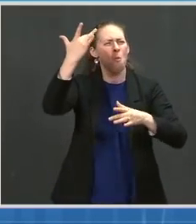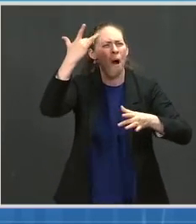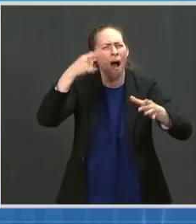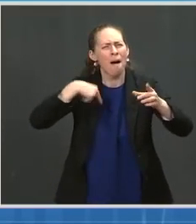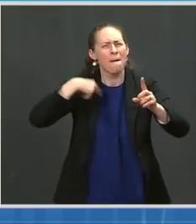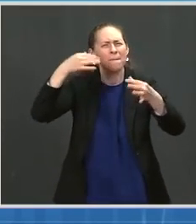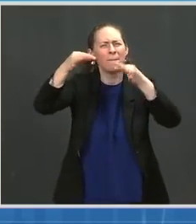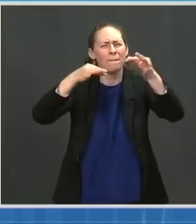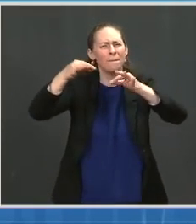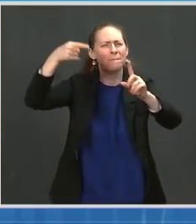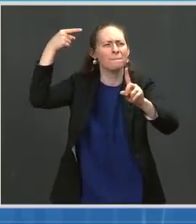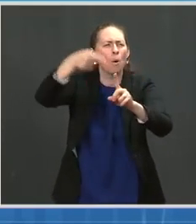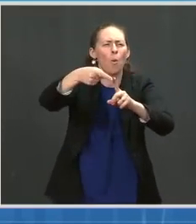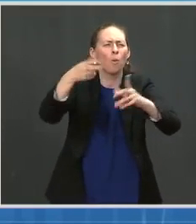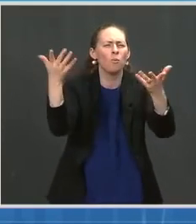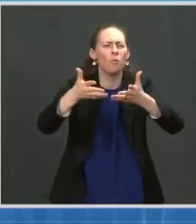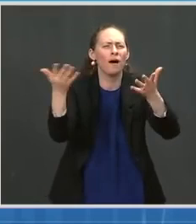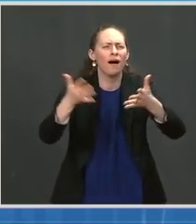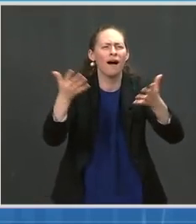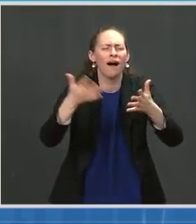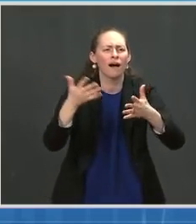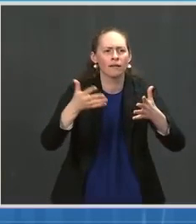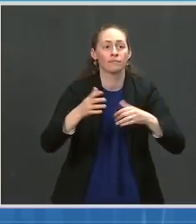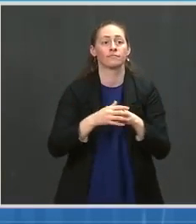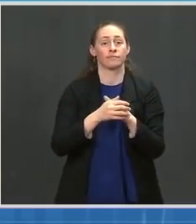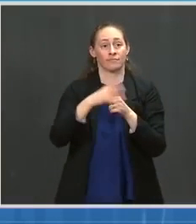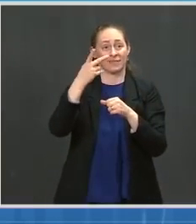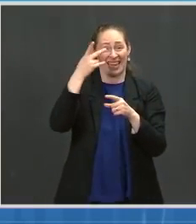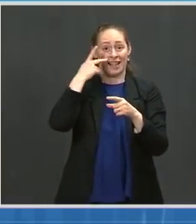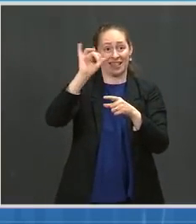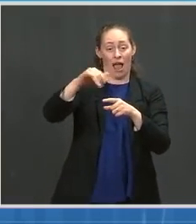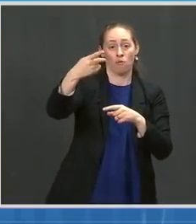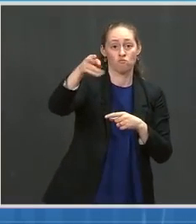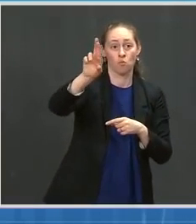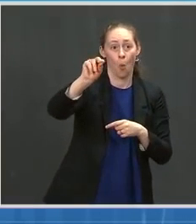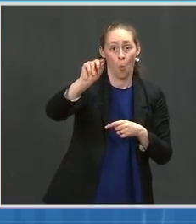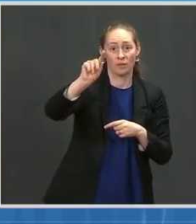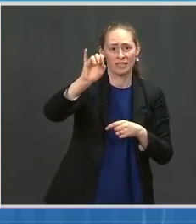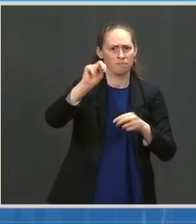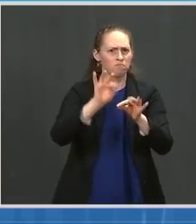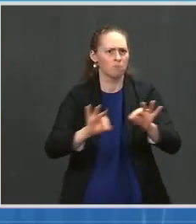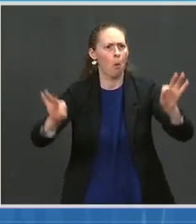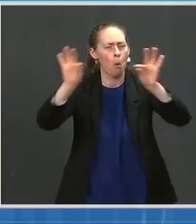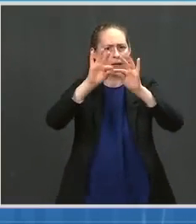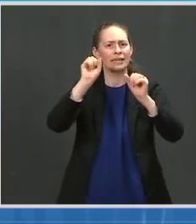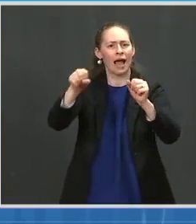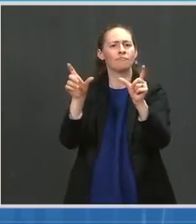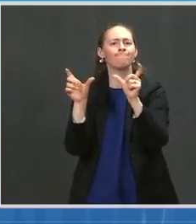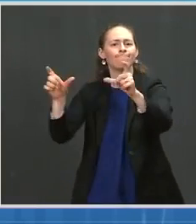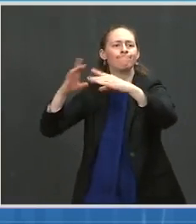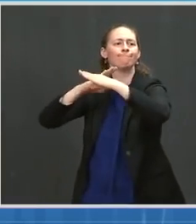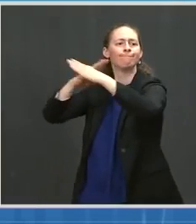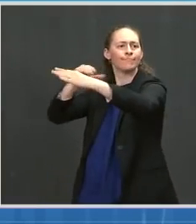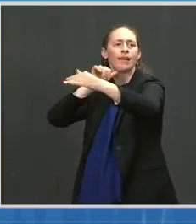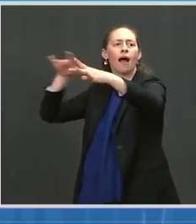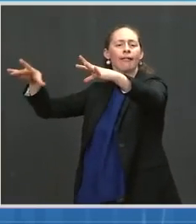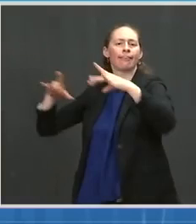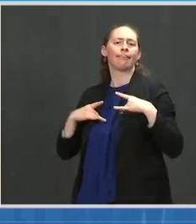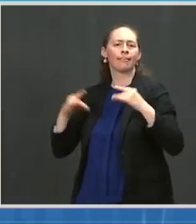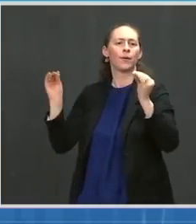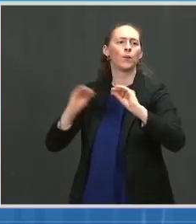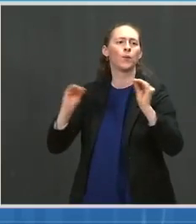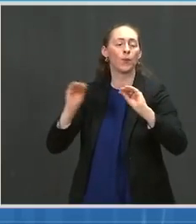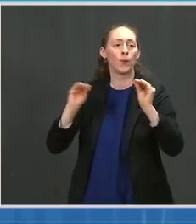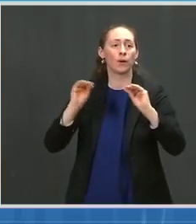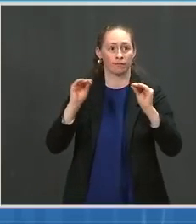a highly immunogenic protein, which has been used in 5 of the 6 vaccines that we're currently